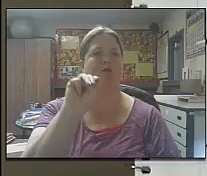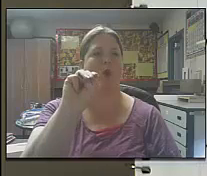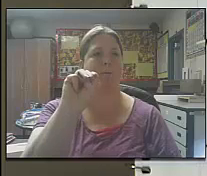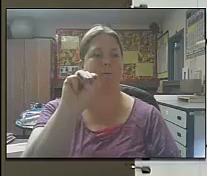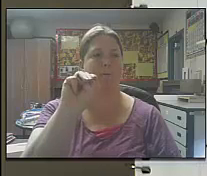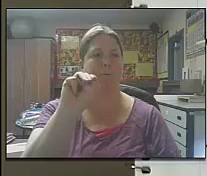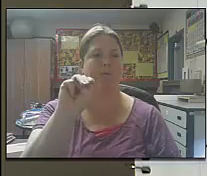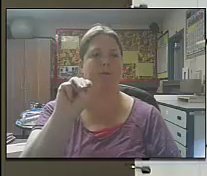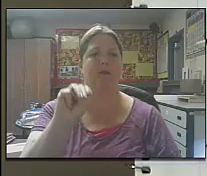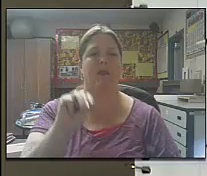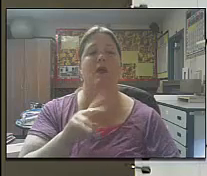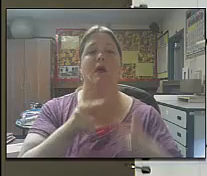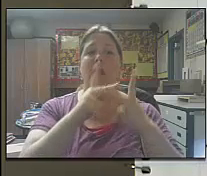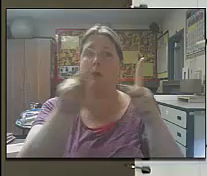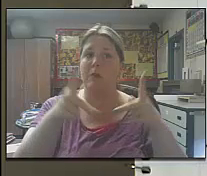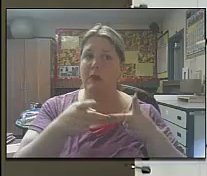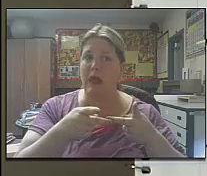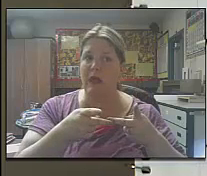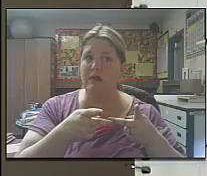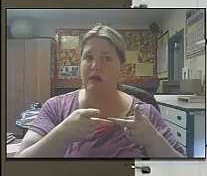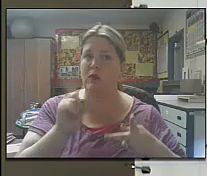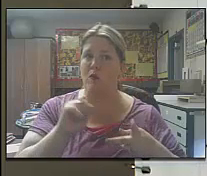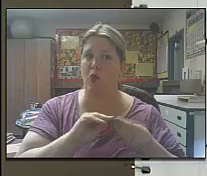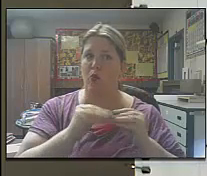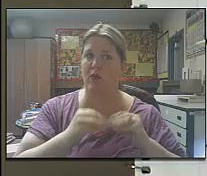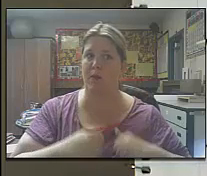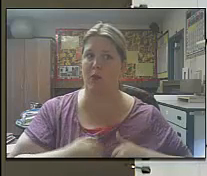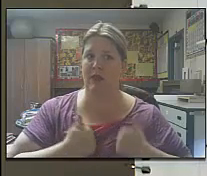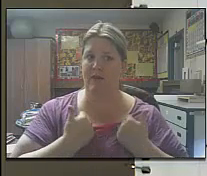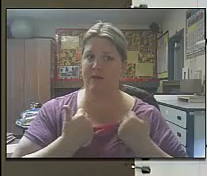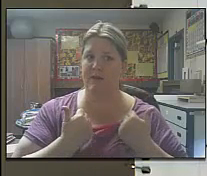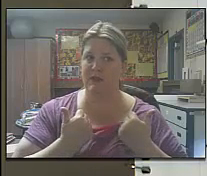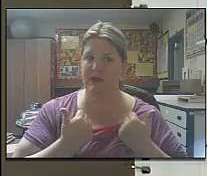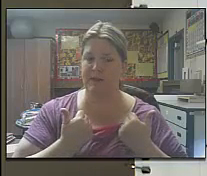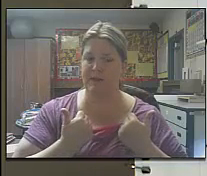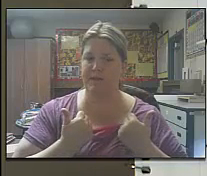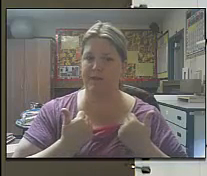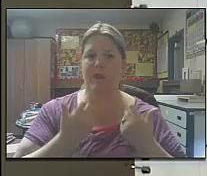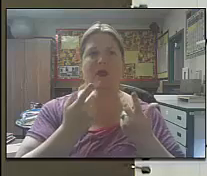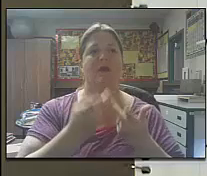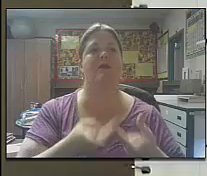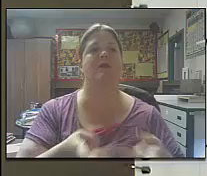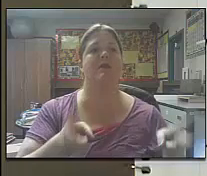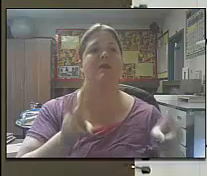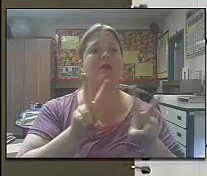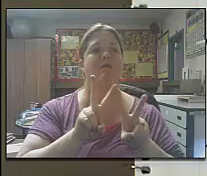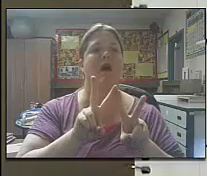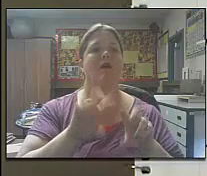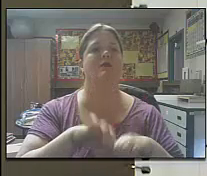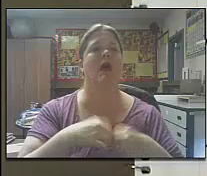Place is where the number lives. The value